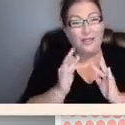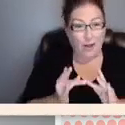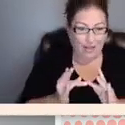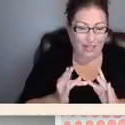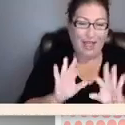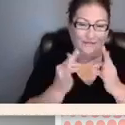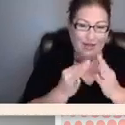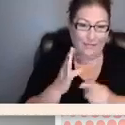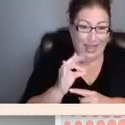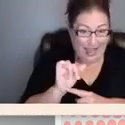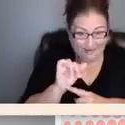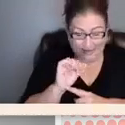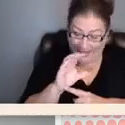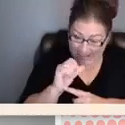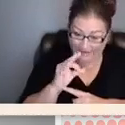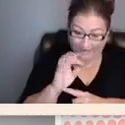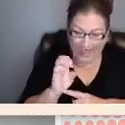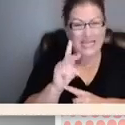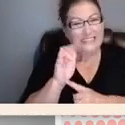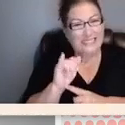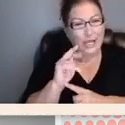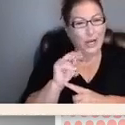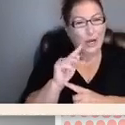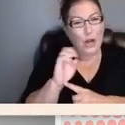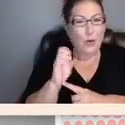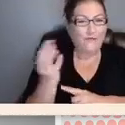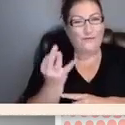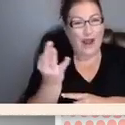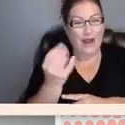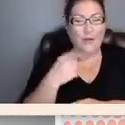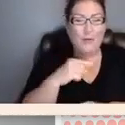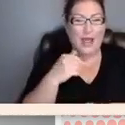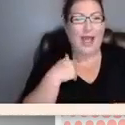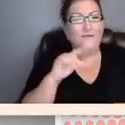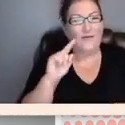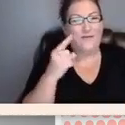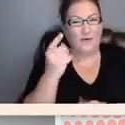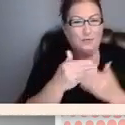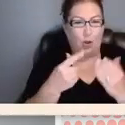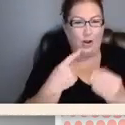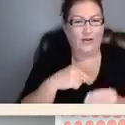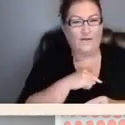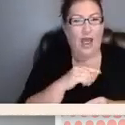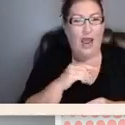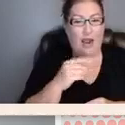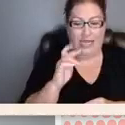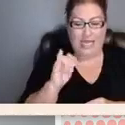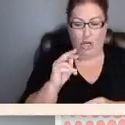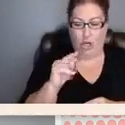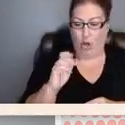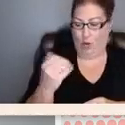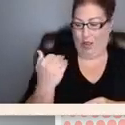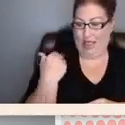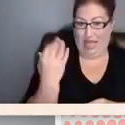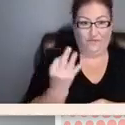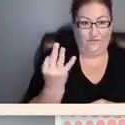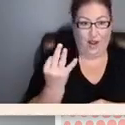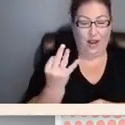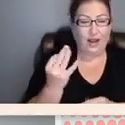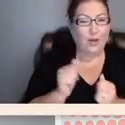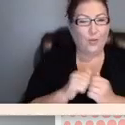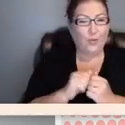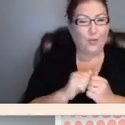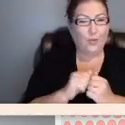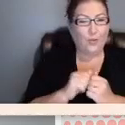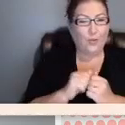Cafe. It is Keynote Friday. So we had the first of our three keynotes last Friday with Zach Gottsigan from the Peanut Butter Falcon.